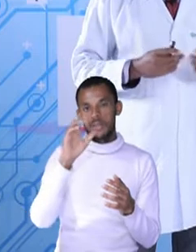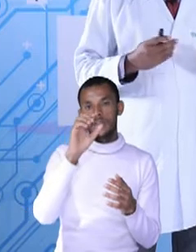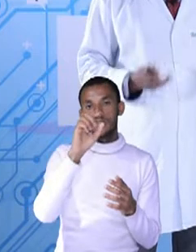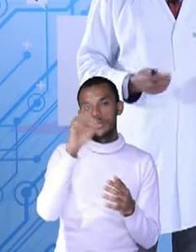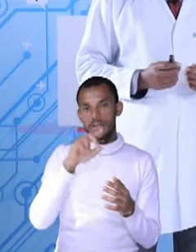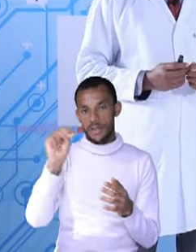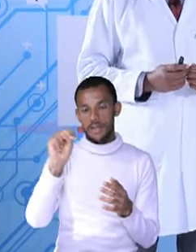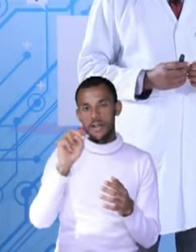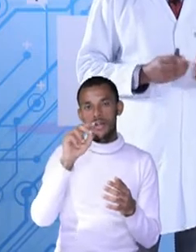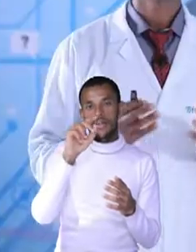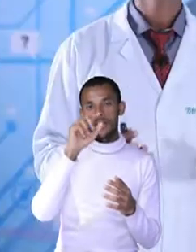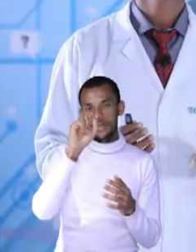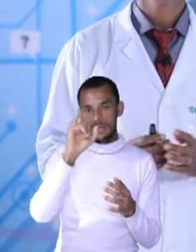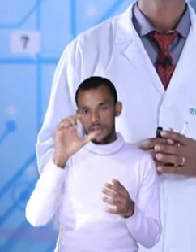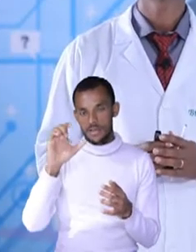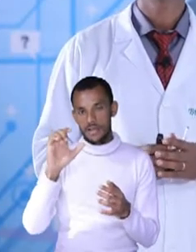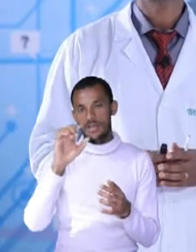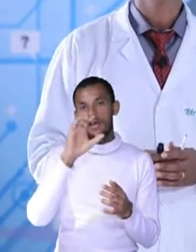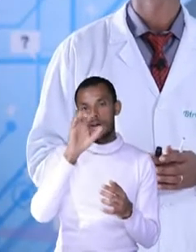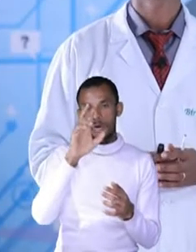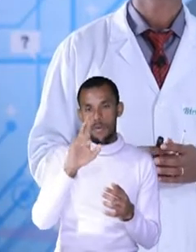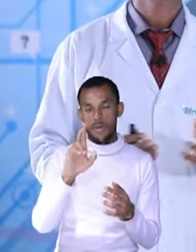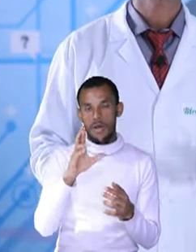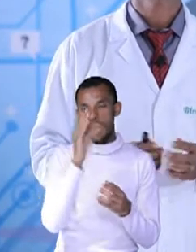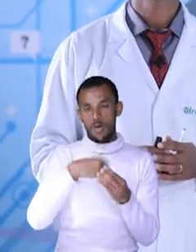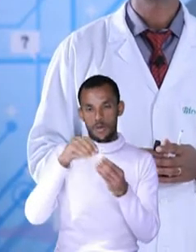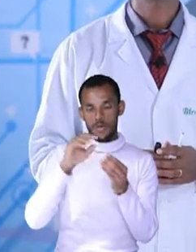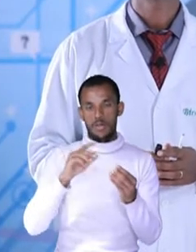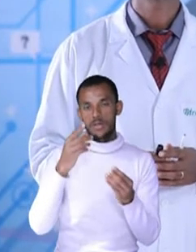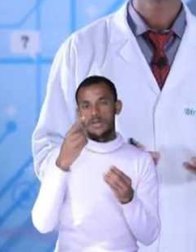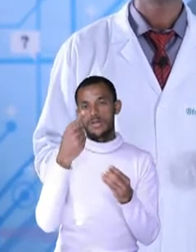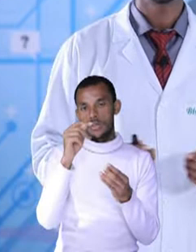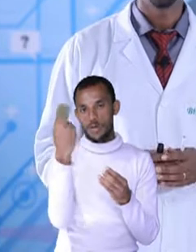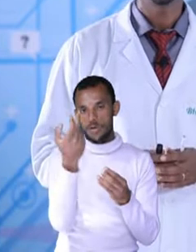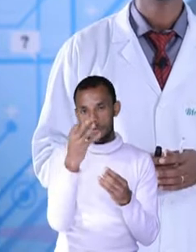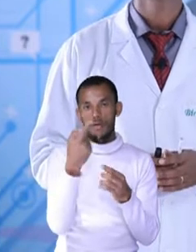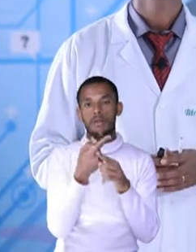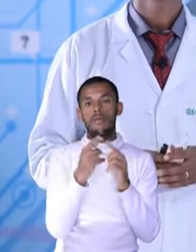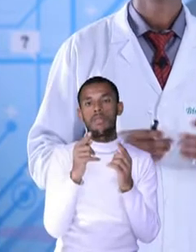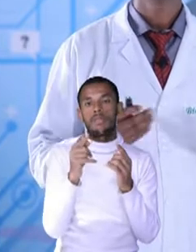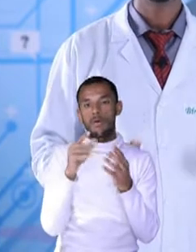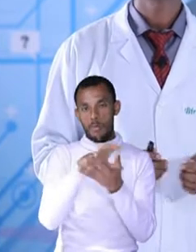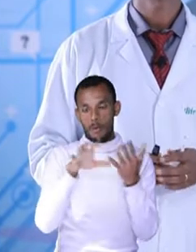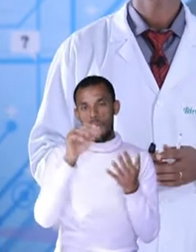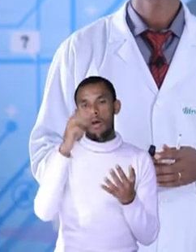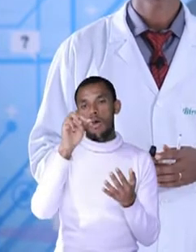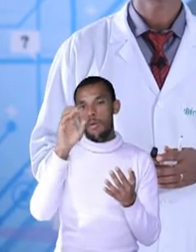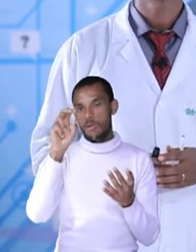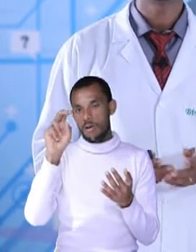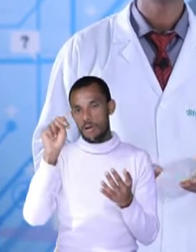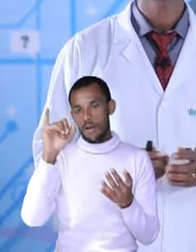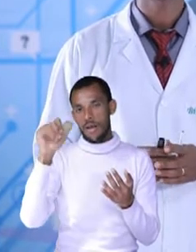silicon, chromium, also the use of different compounds like ammonia, nitric